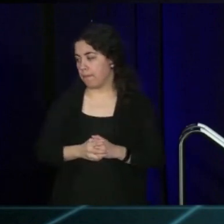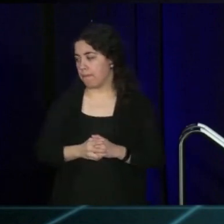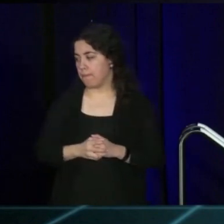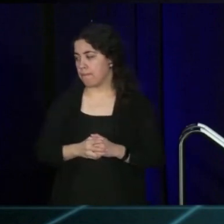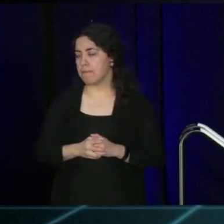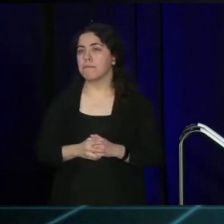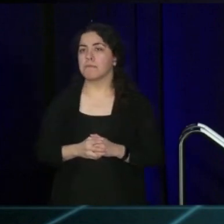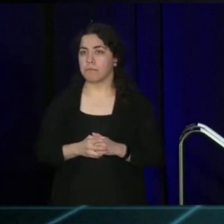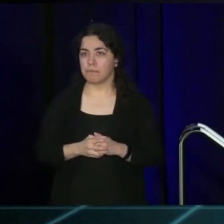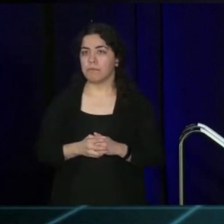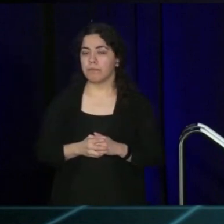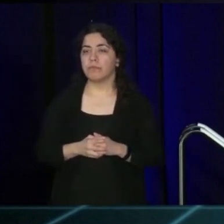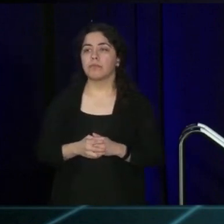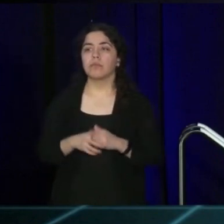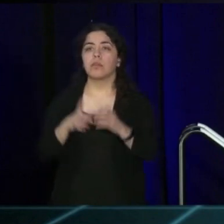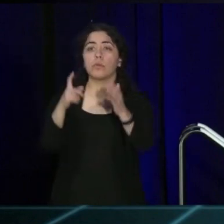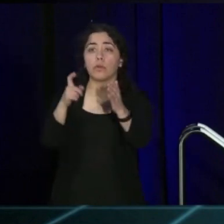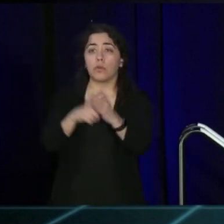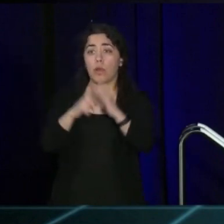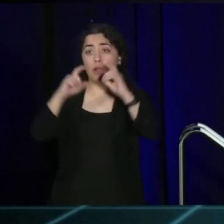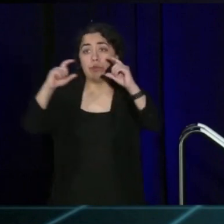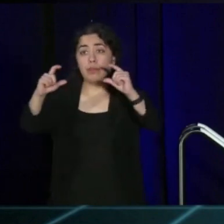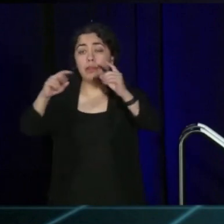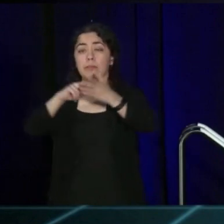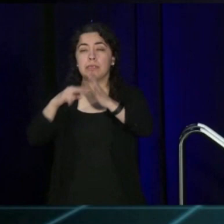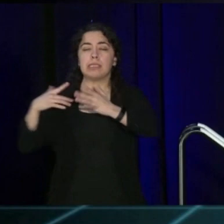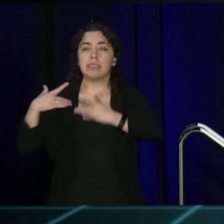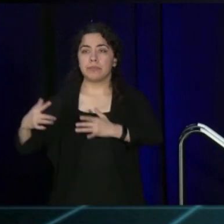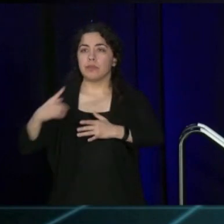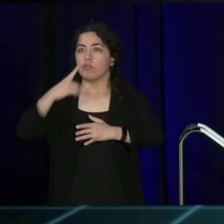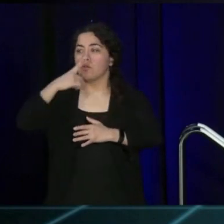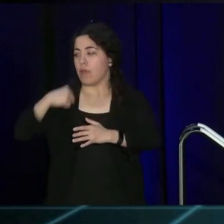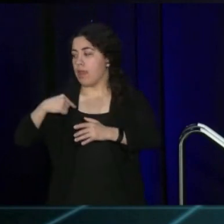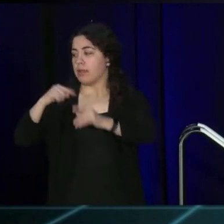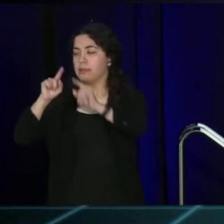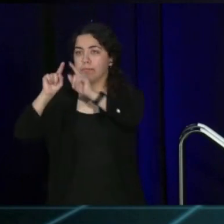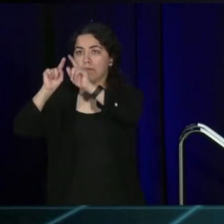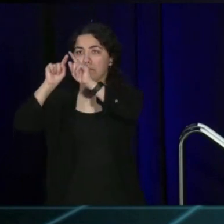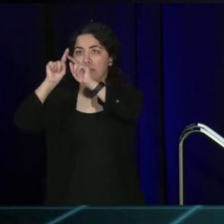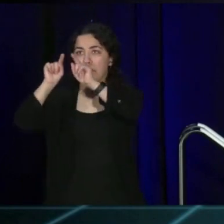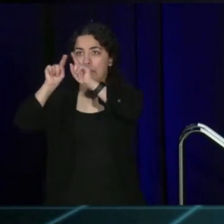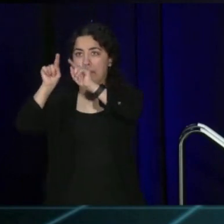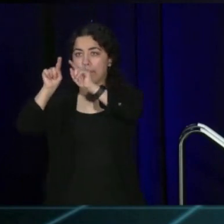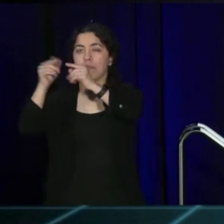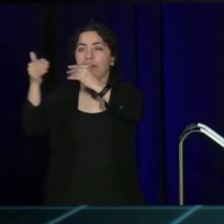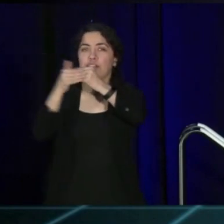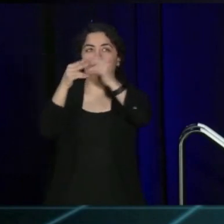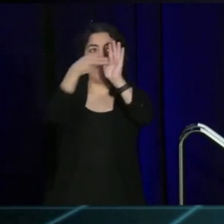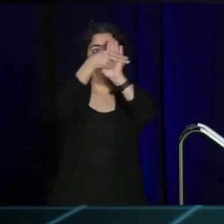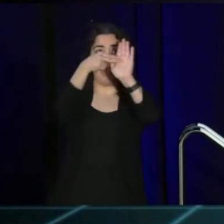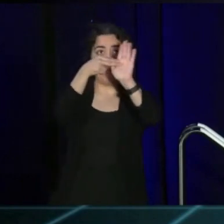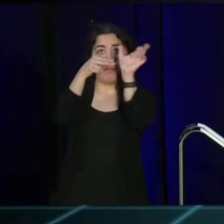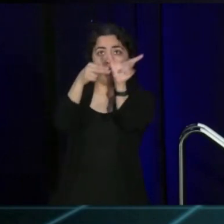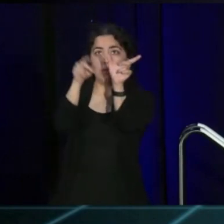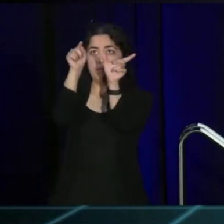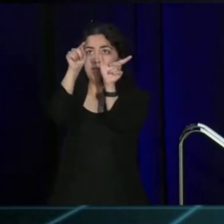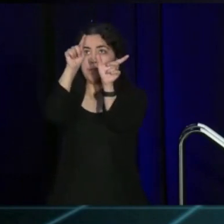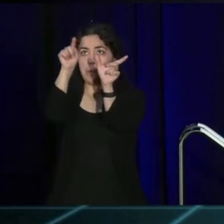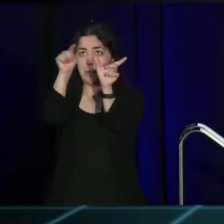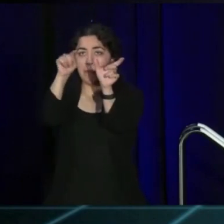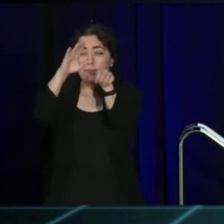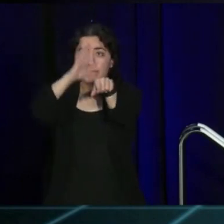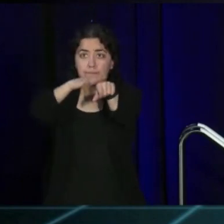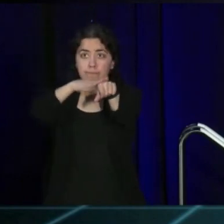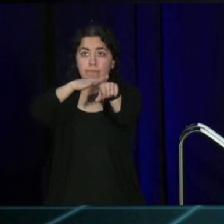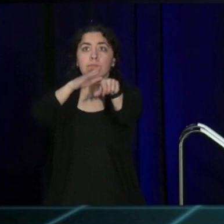required fields is use this red asterisk symbol near the label. Let's see how we can implement it accessibly. First, we can just